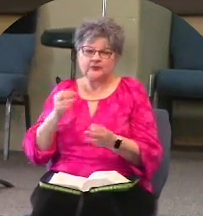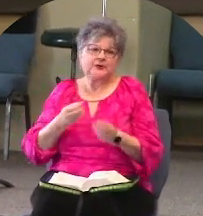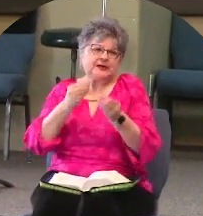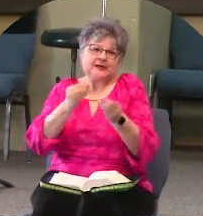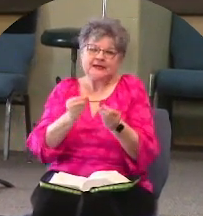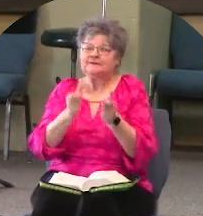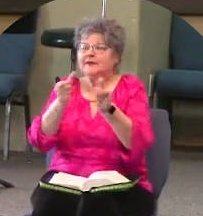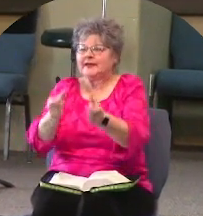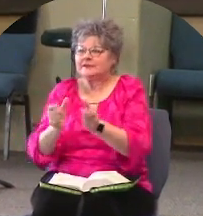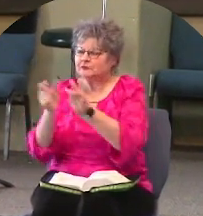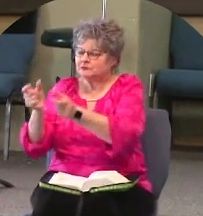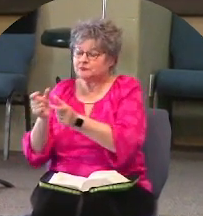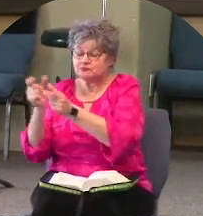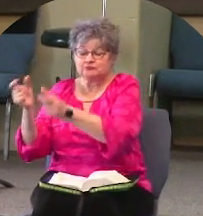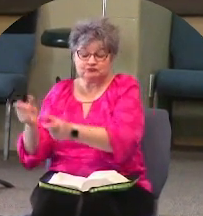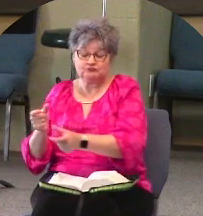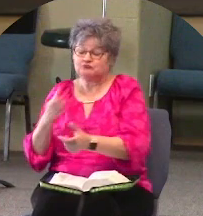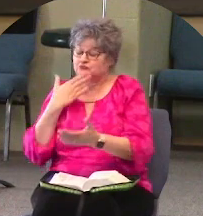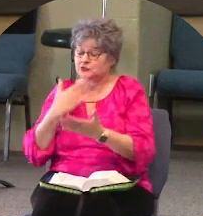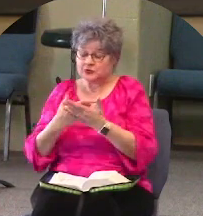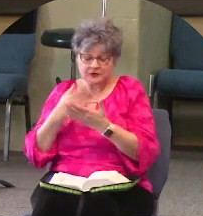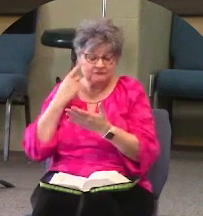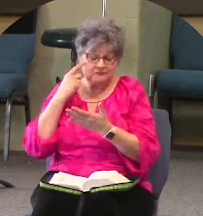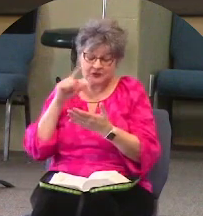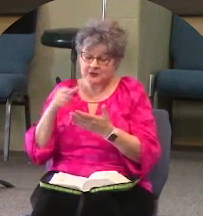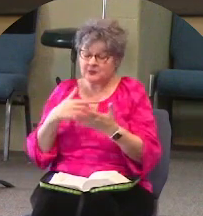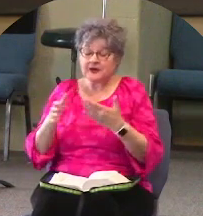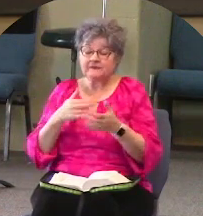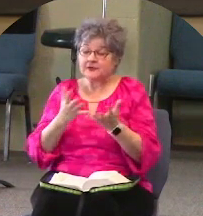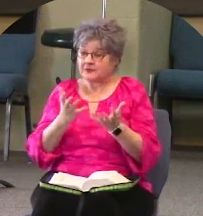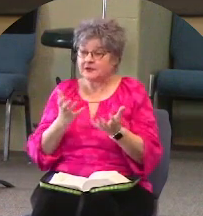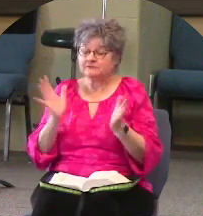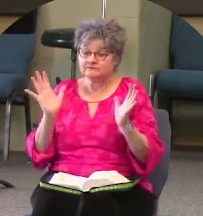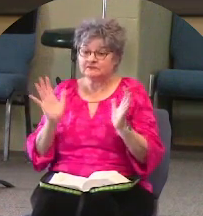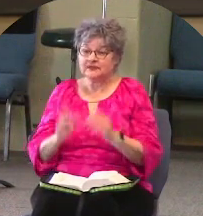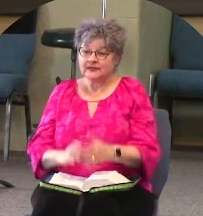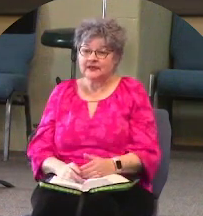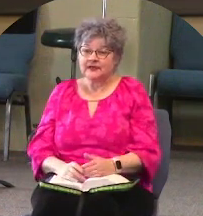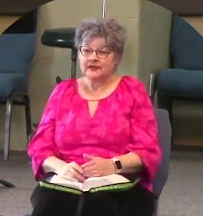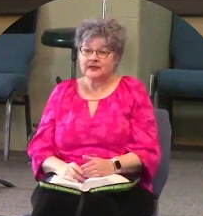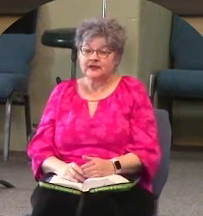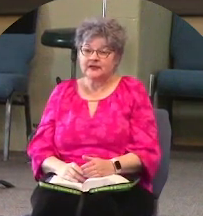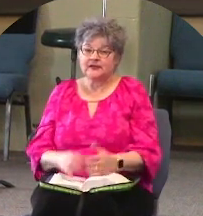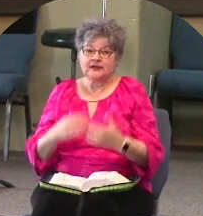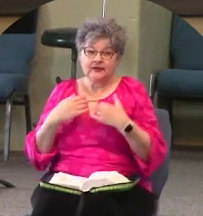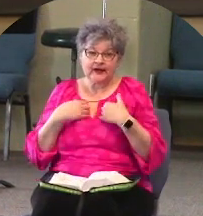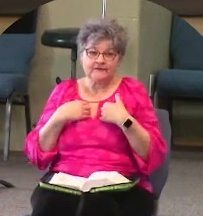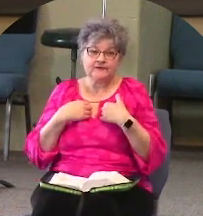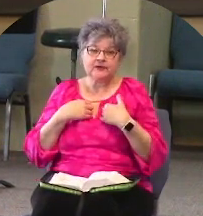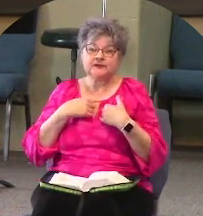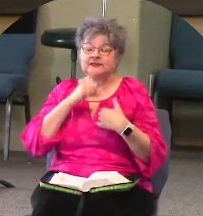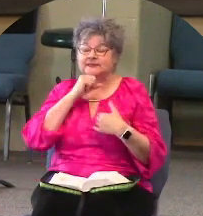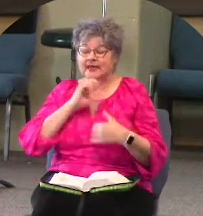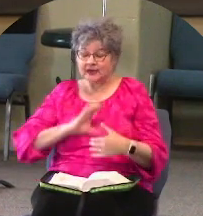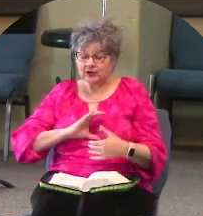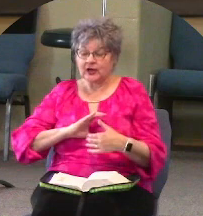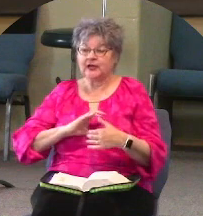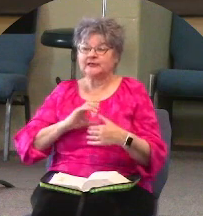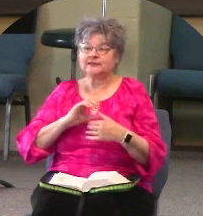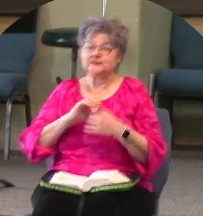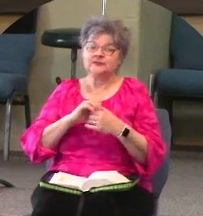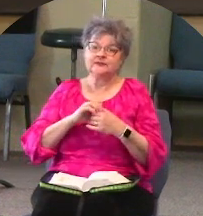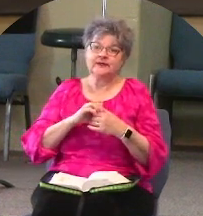all kinds of gifts and presents, and that's good on you, whatever you want to do. You know, you got Santa, you got Jesus, you got the